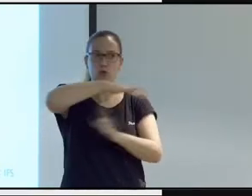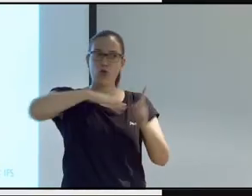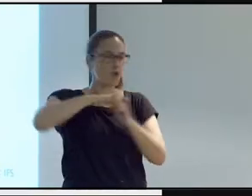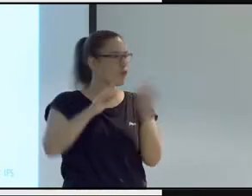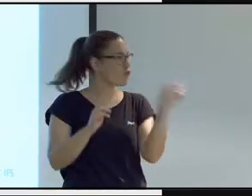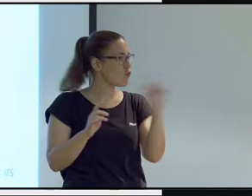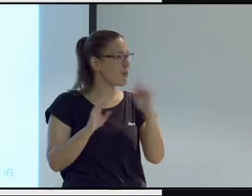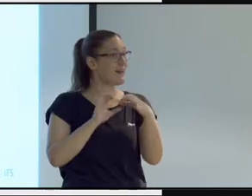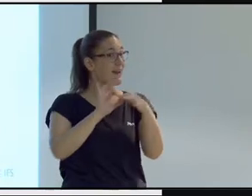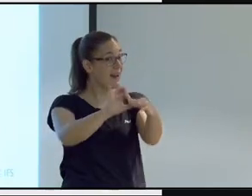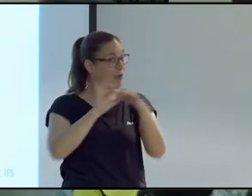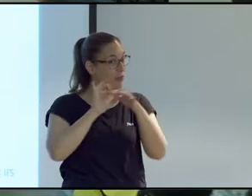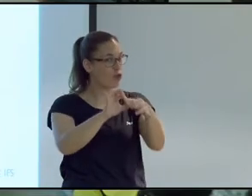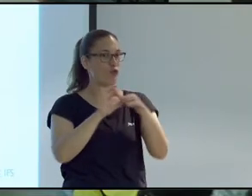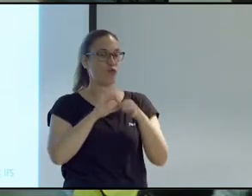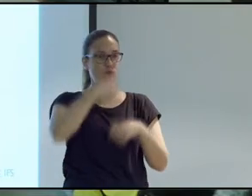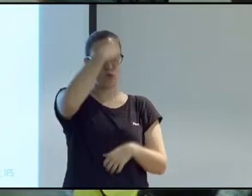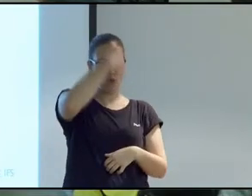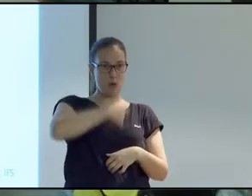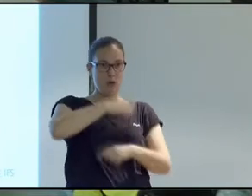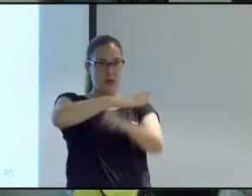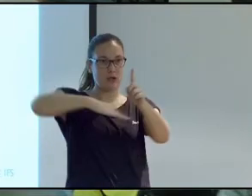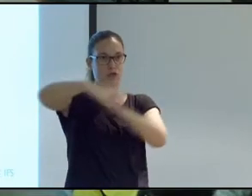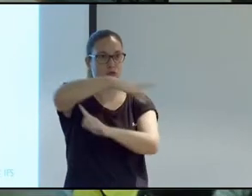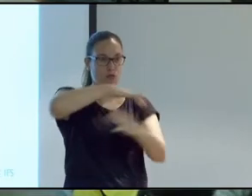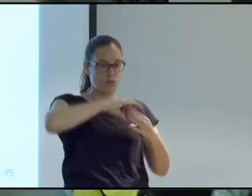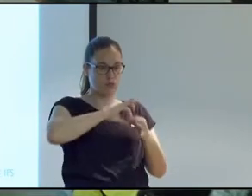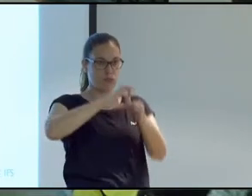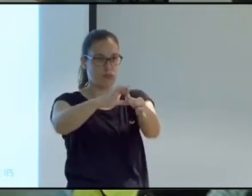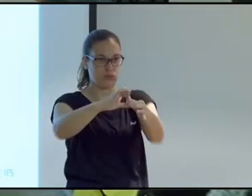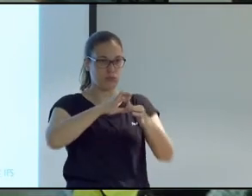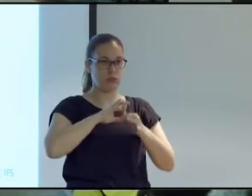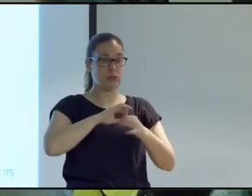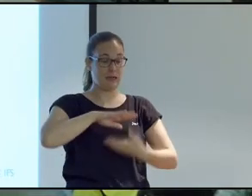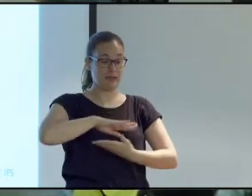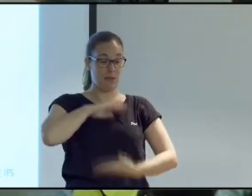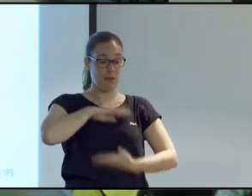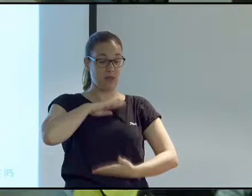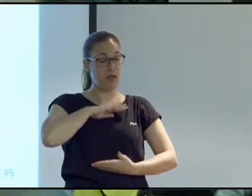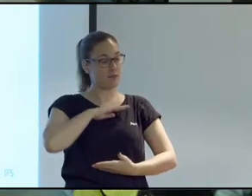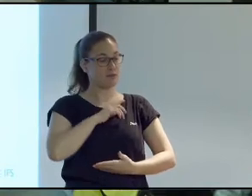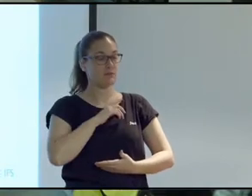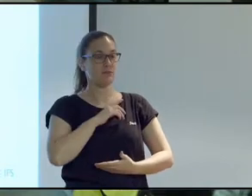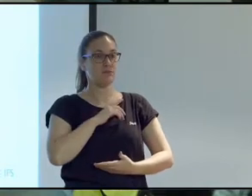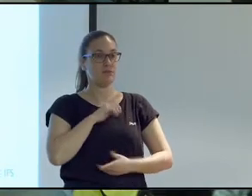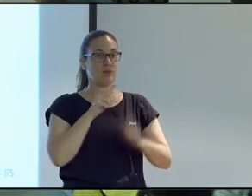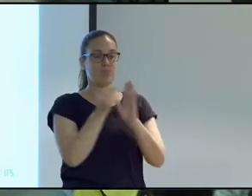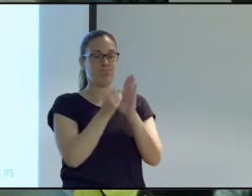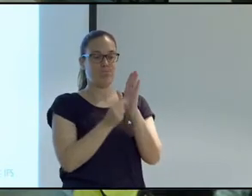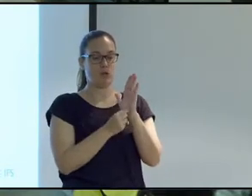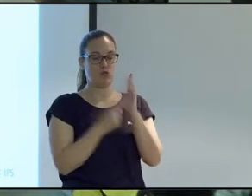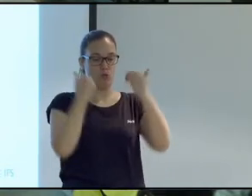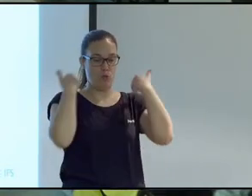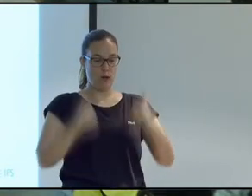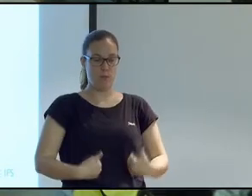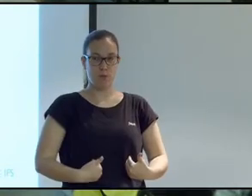in the surrounding, but in the link between the body and the surroundings, so that when we speak about that, capabilities